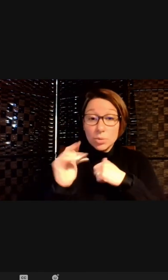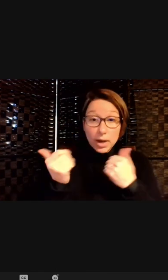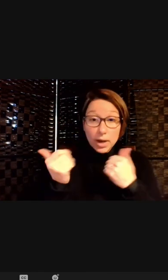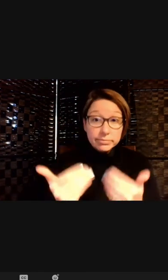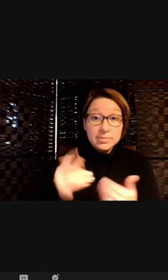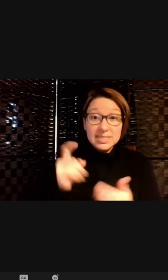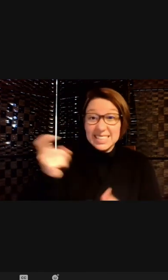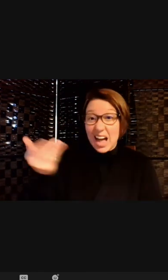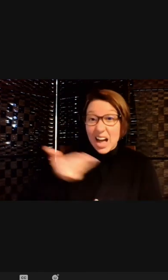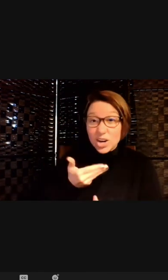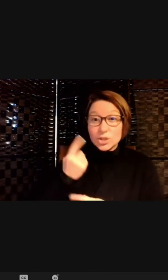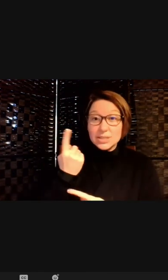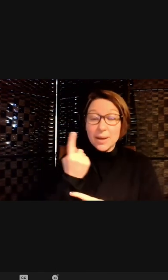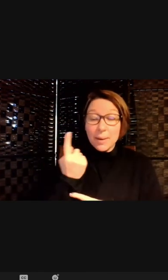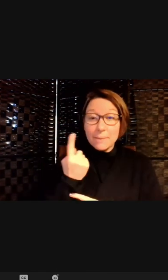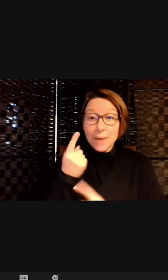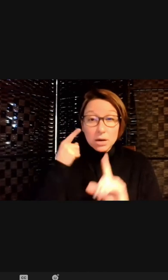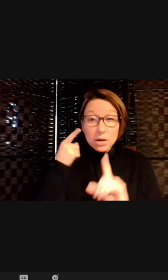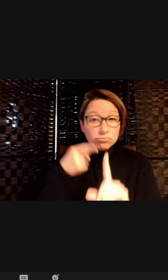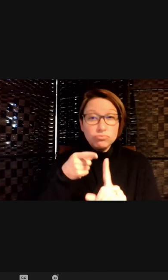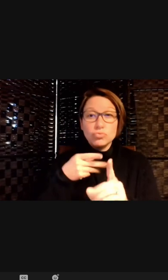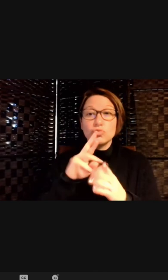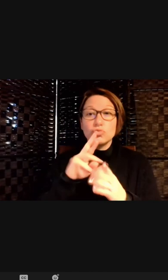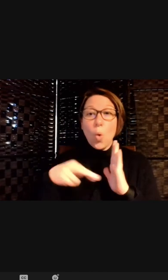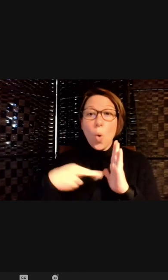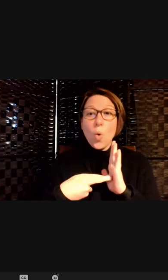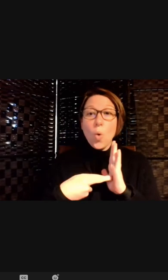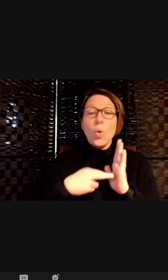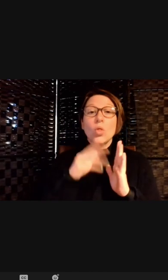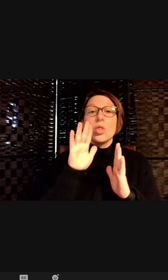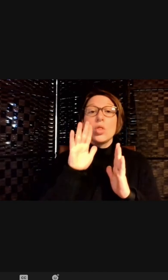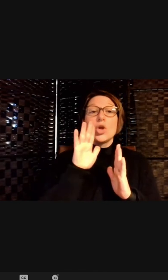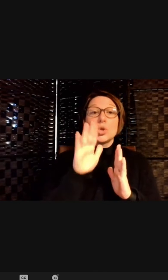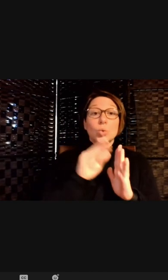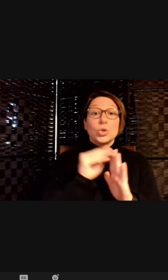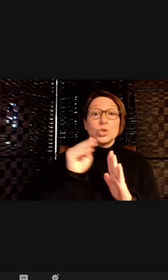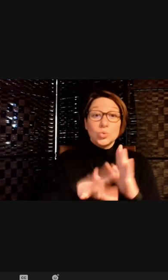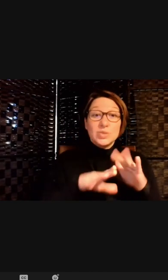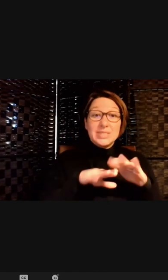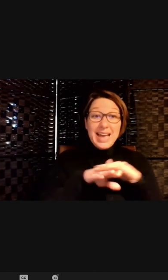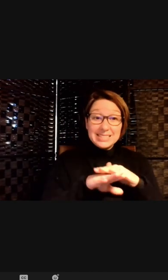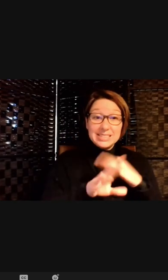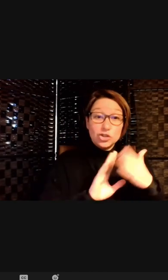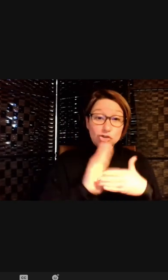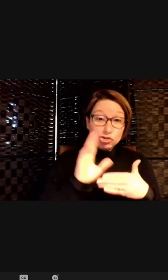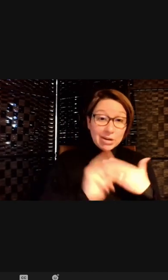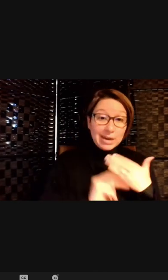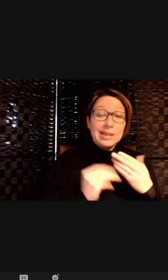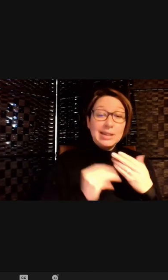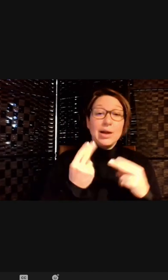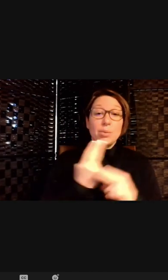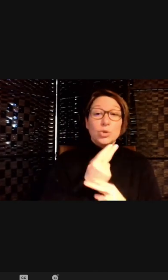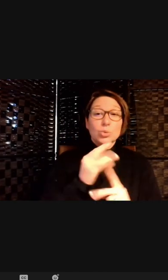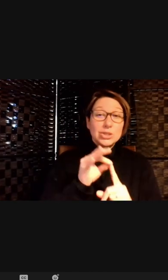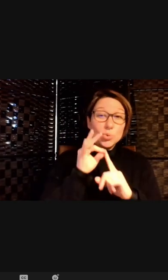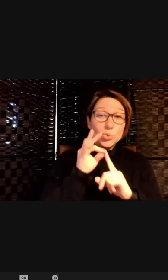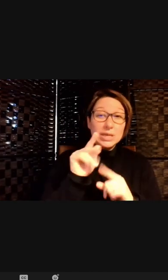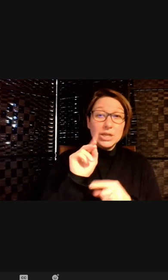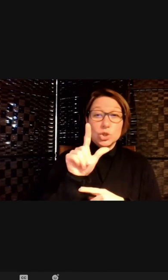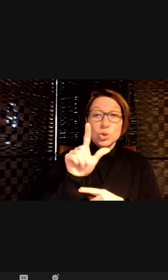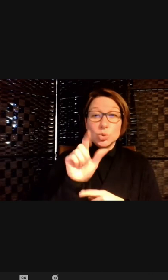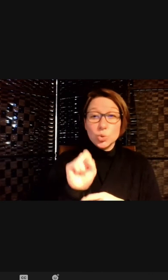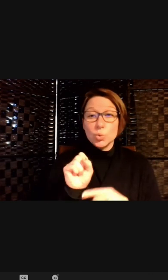need to hire someone specifically for this role? Your student is accessing curriculum and using unique tools and language and needs to be explicitly taught